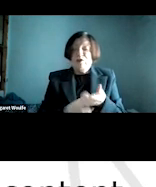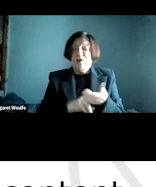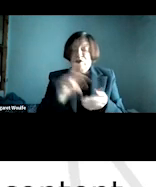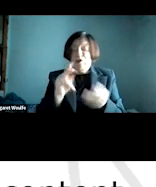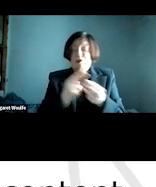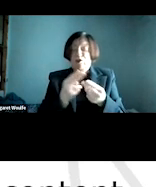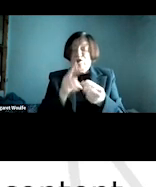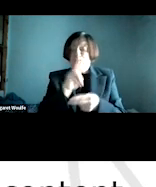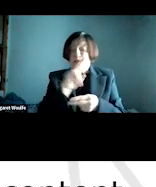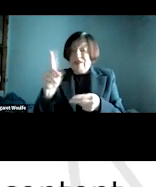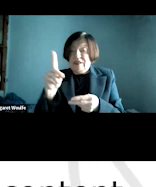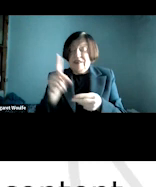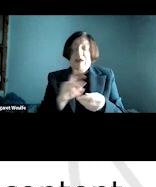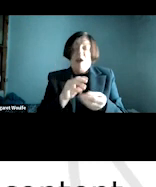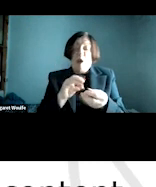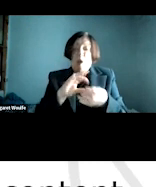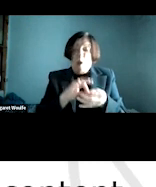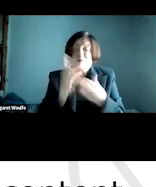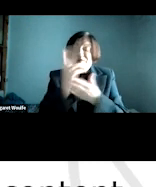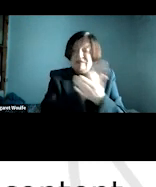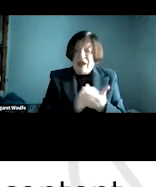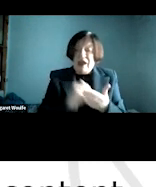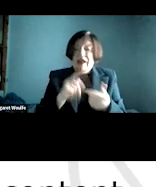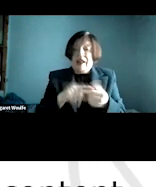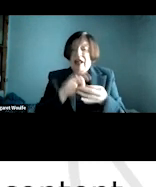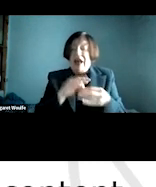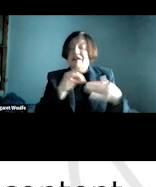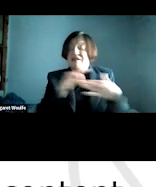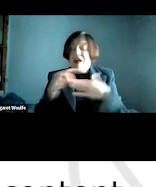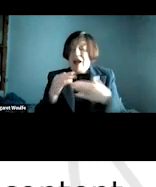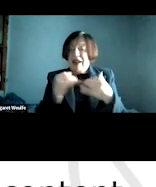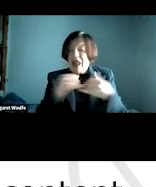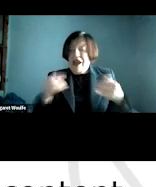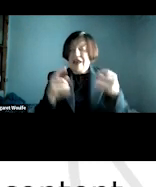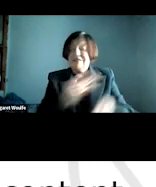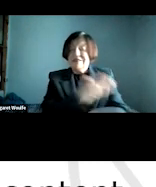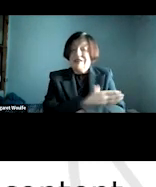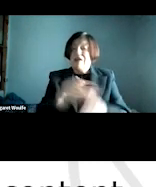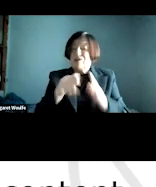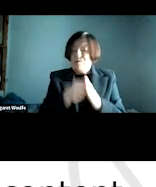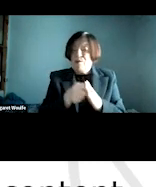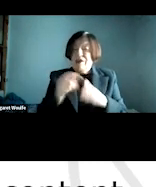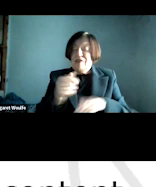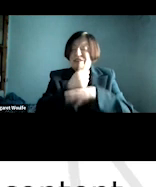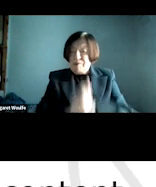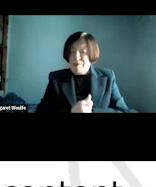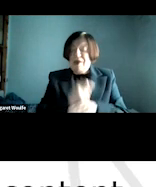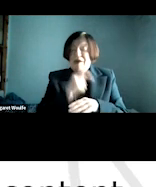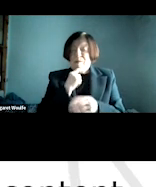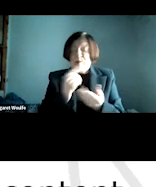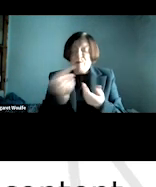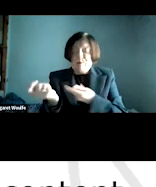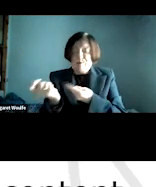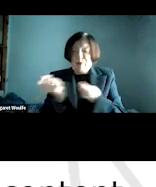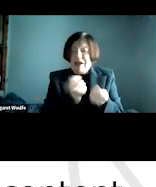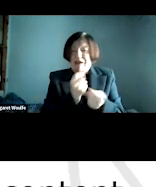Design Home Dwellings Homes guidelines as a starting point, or as a basic document, but drawing in